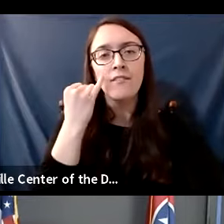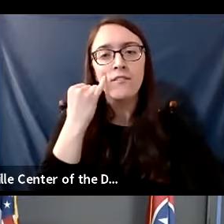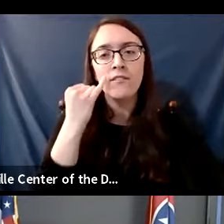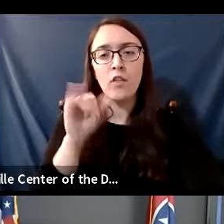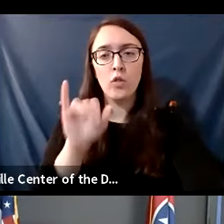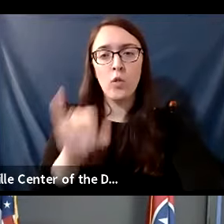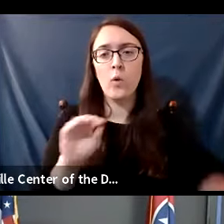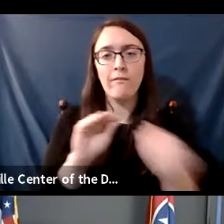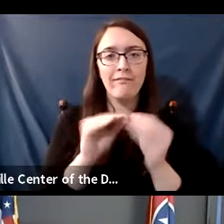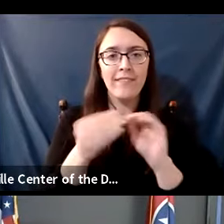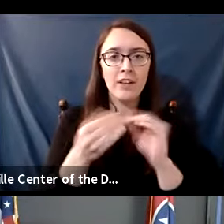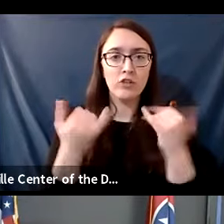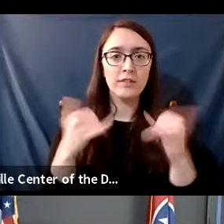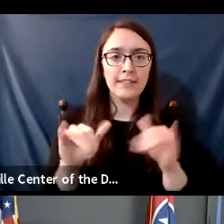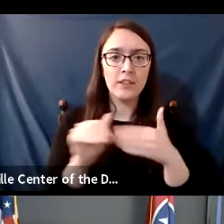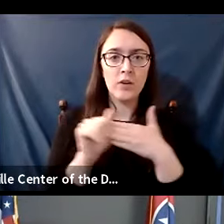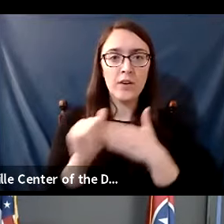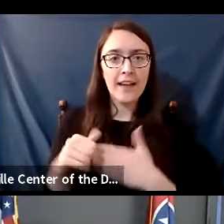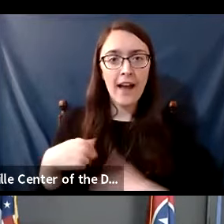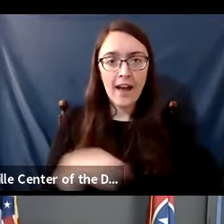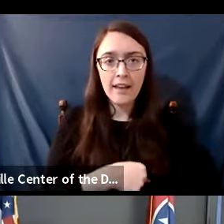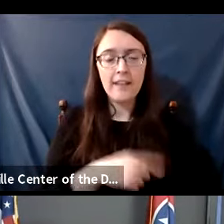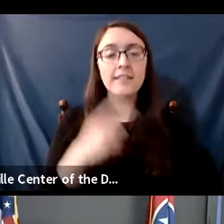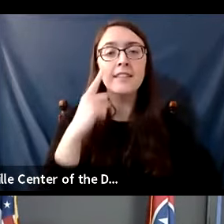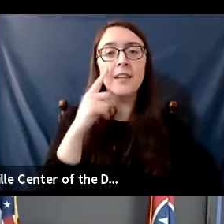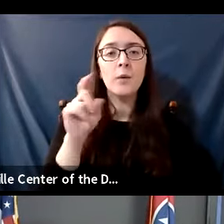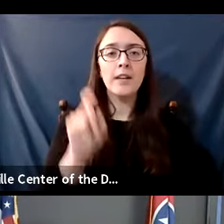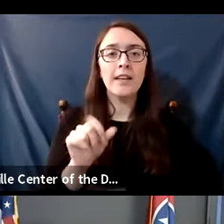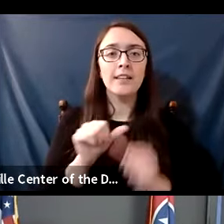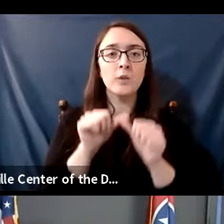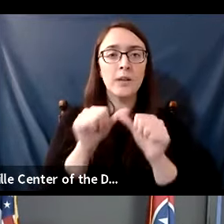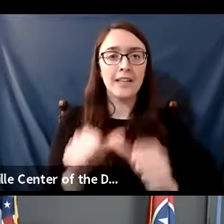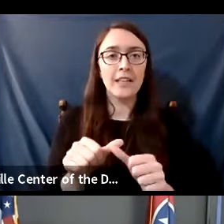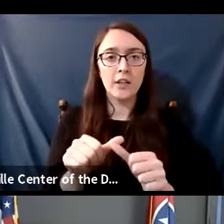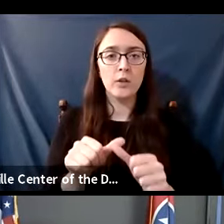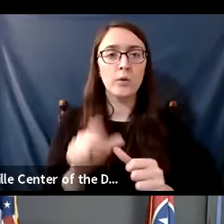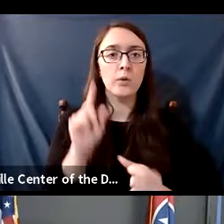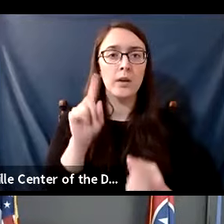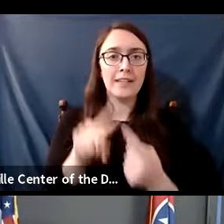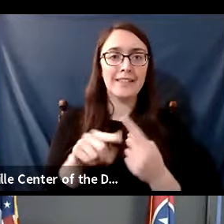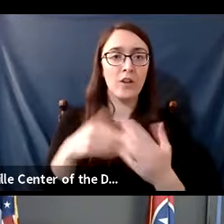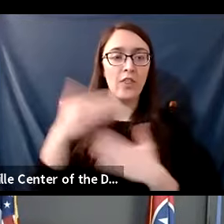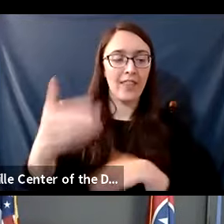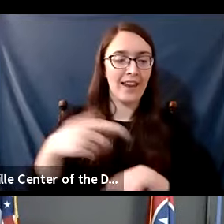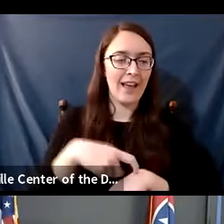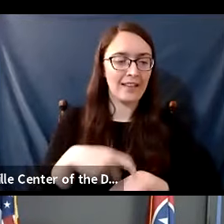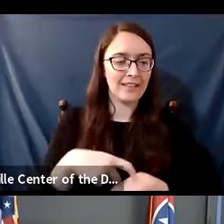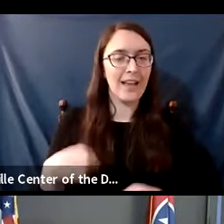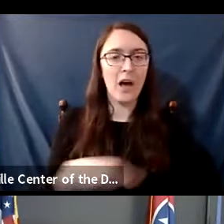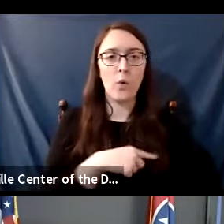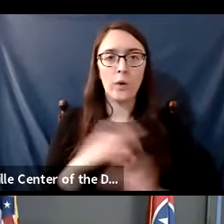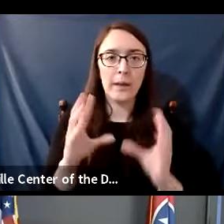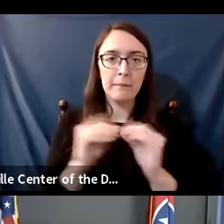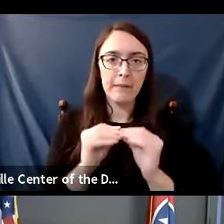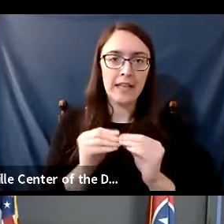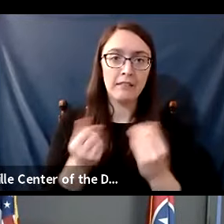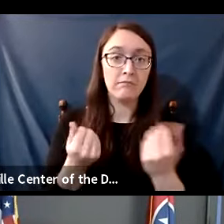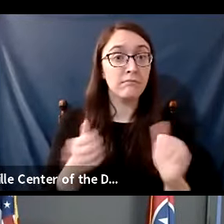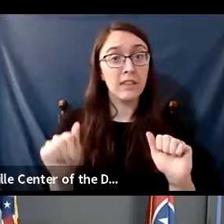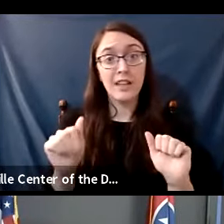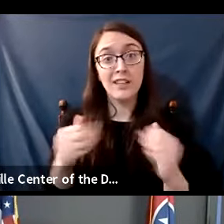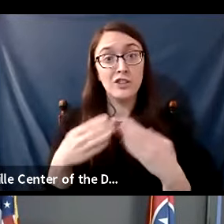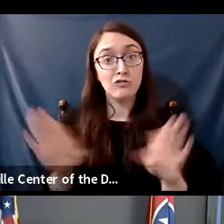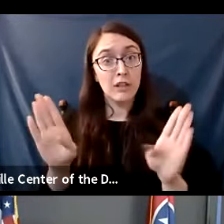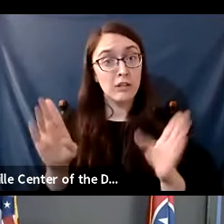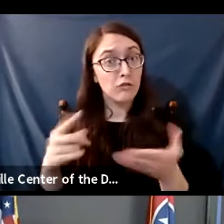think we would probably need to continue this until the next time that we meet. Any general discussion about